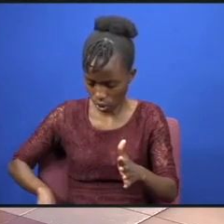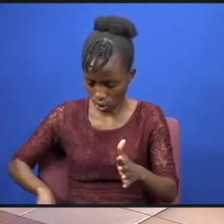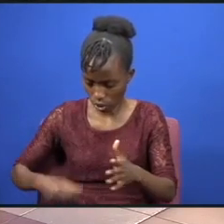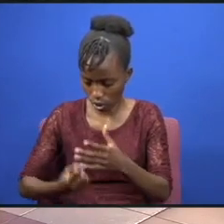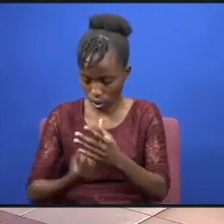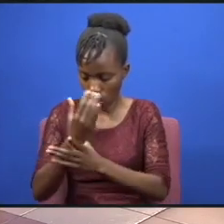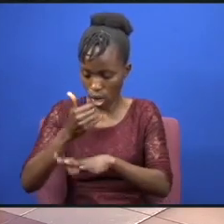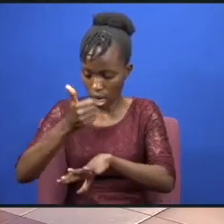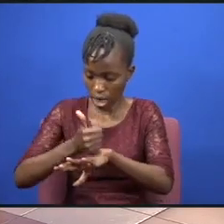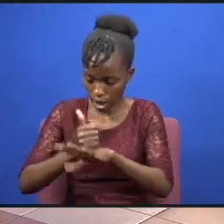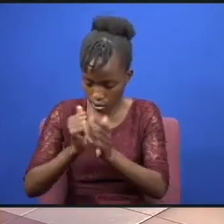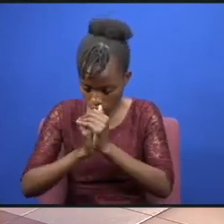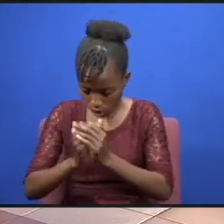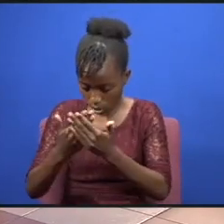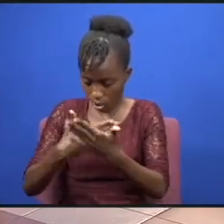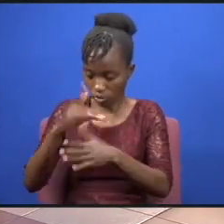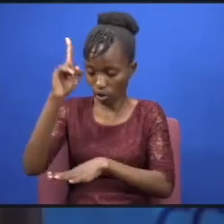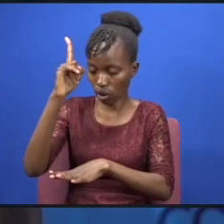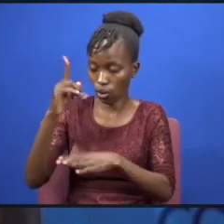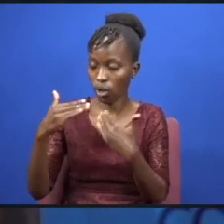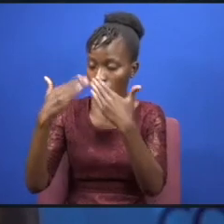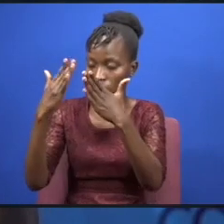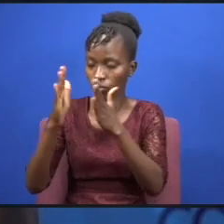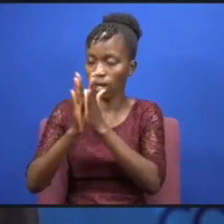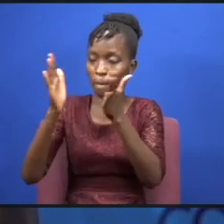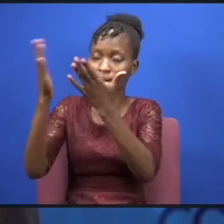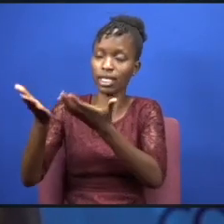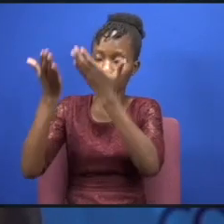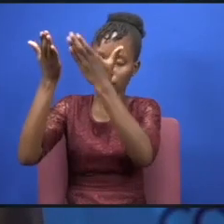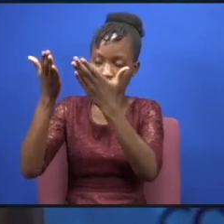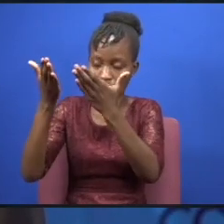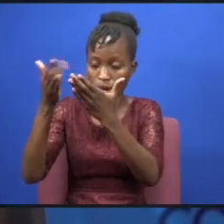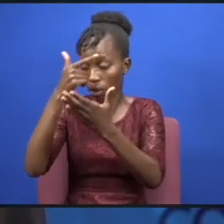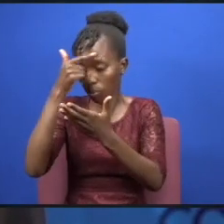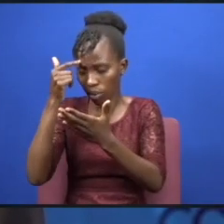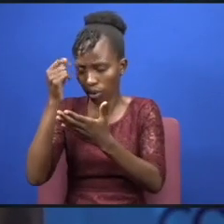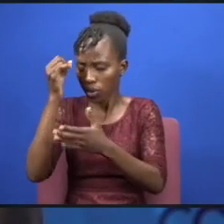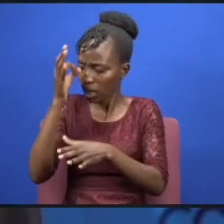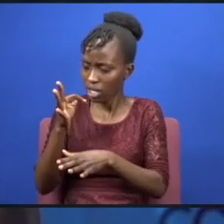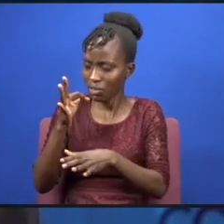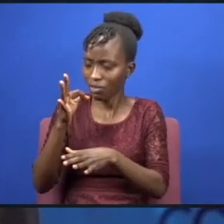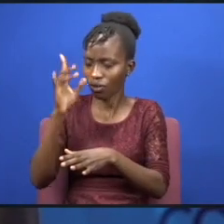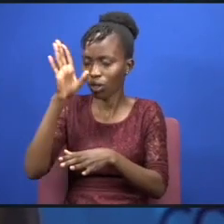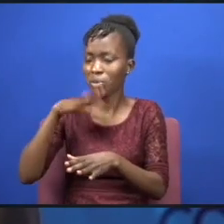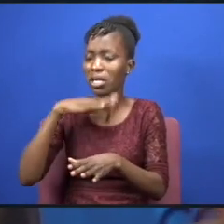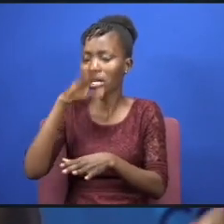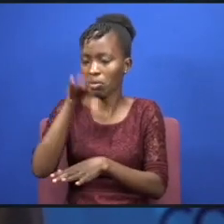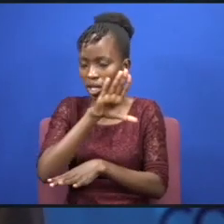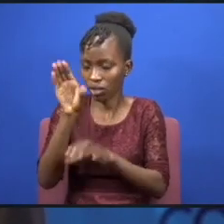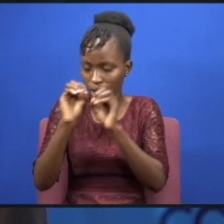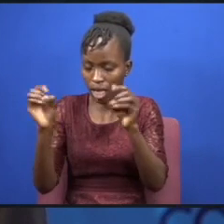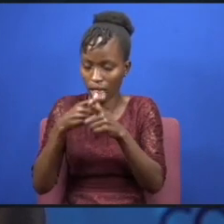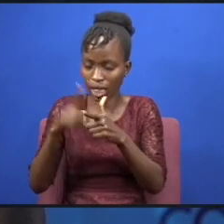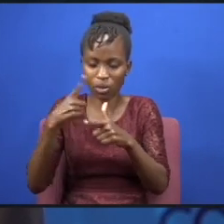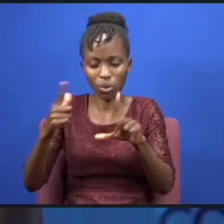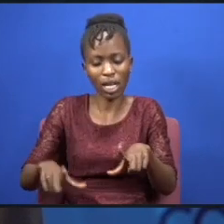worship before you. And we want to thank you for the great sacrifice. For if it were not for that complete sacrifice, we wouldn't be